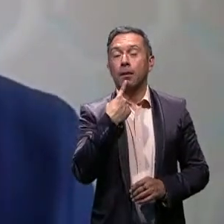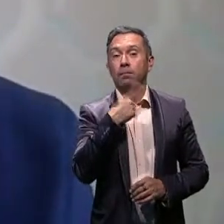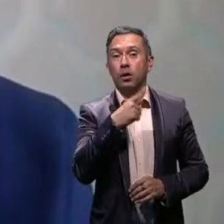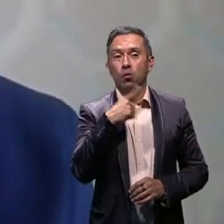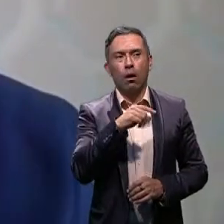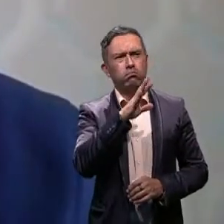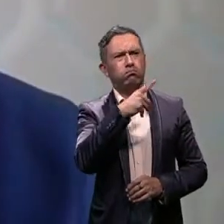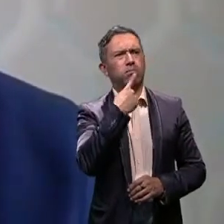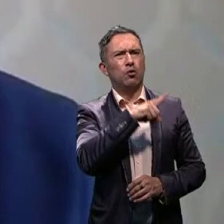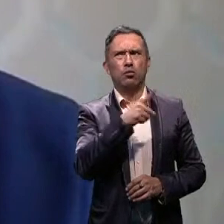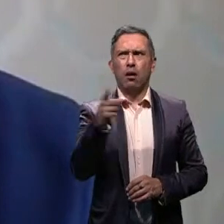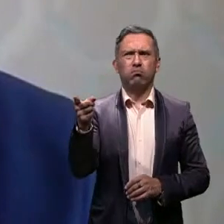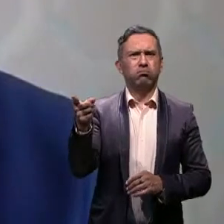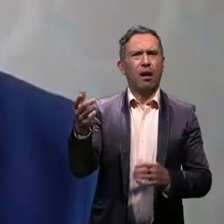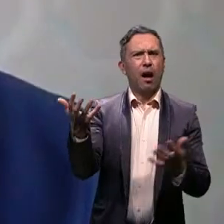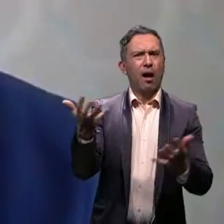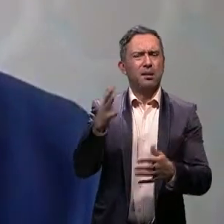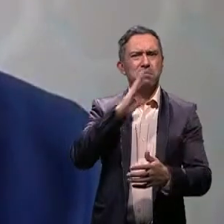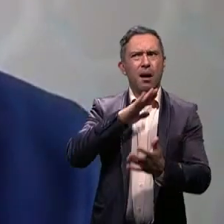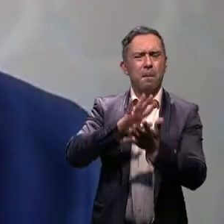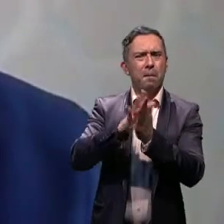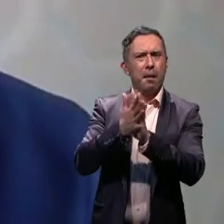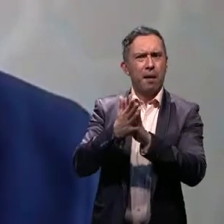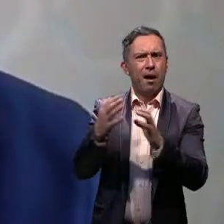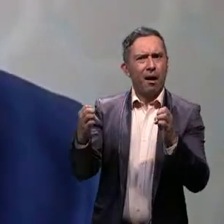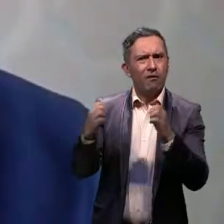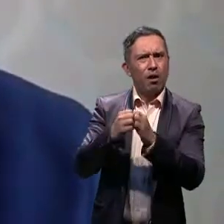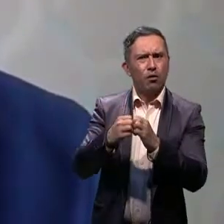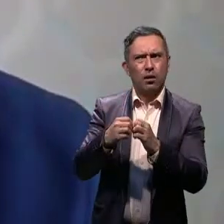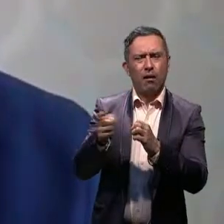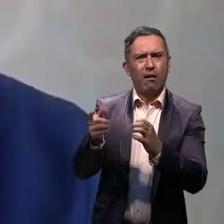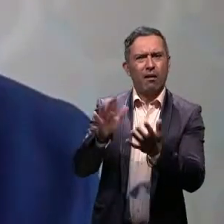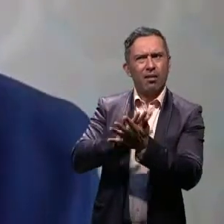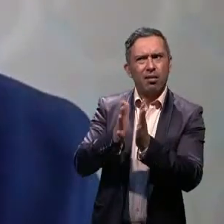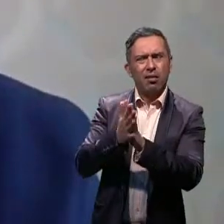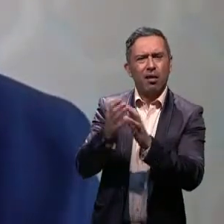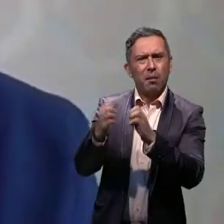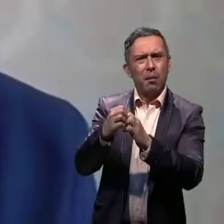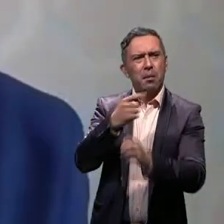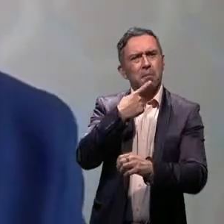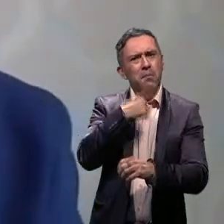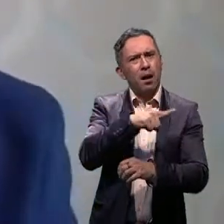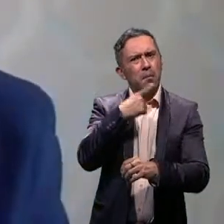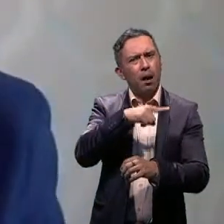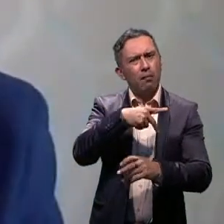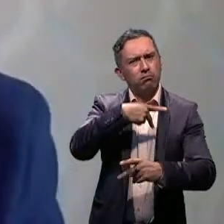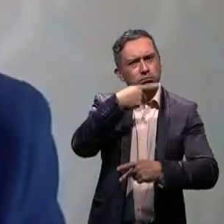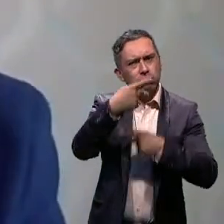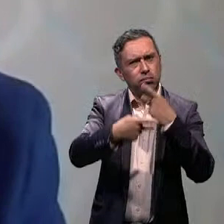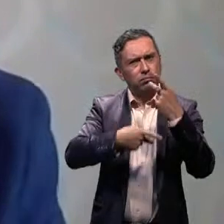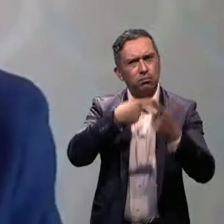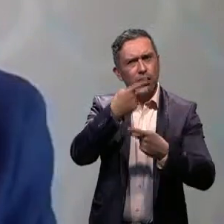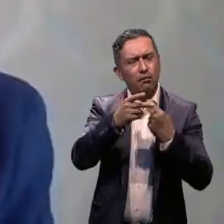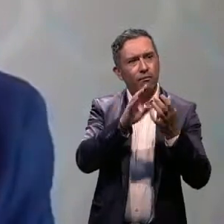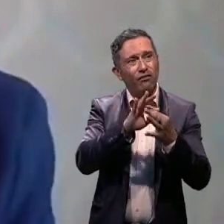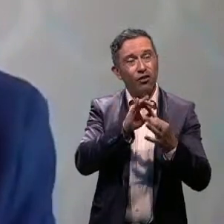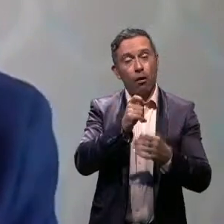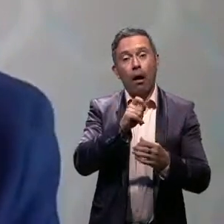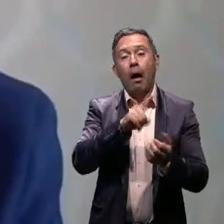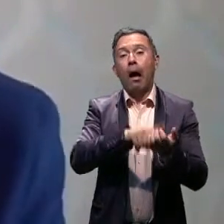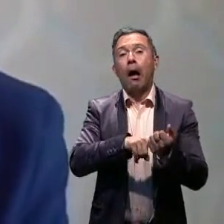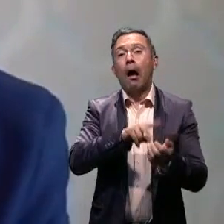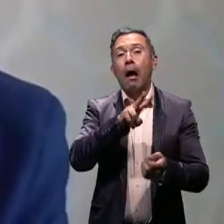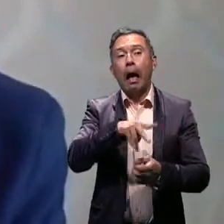the bottom or the substrate of these discourses, these fraud discourses, is